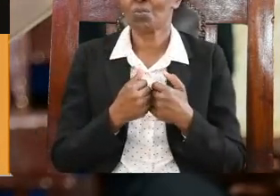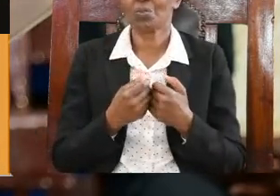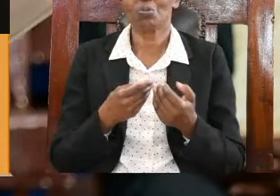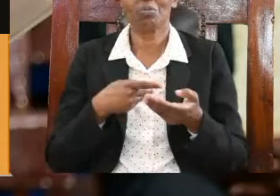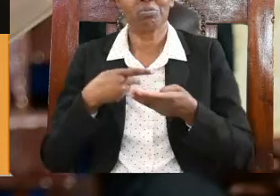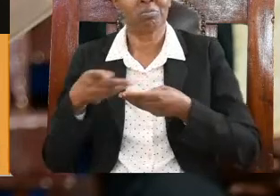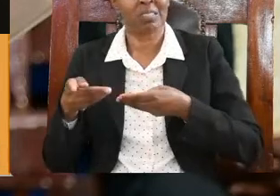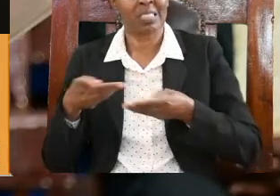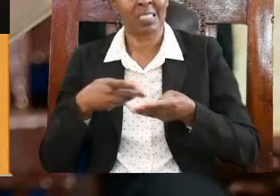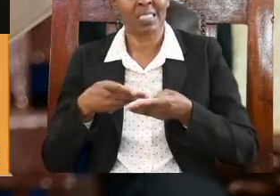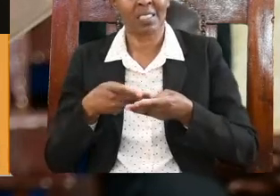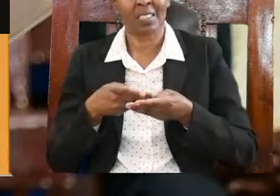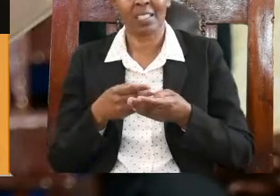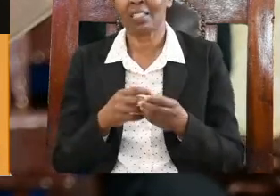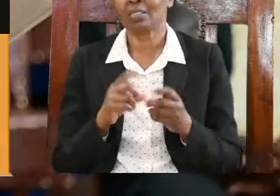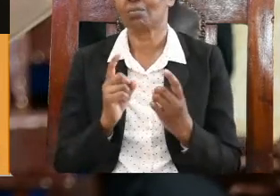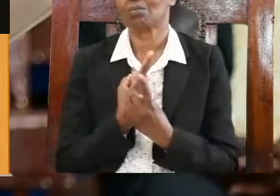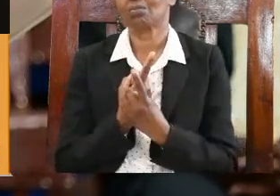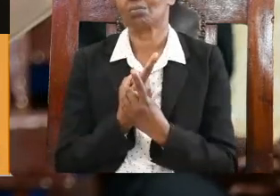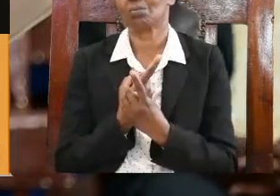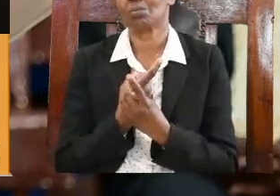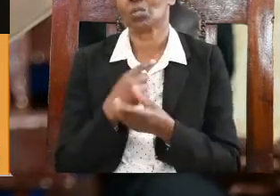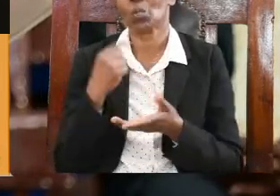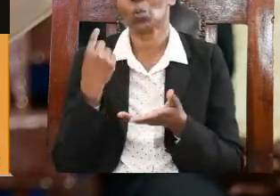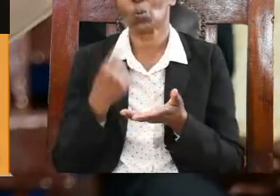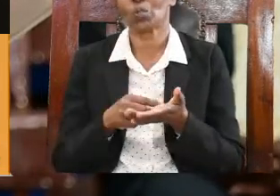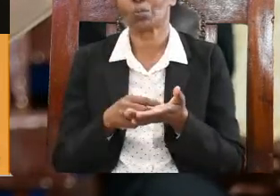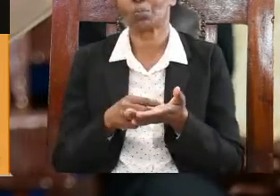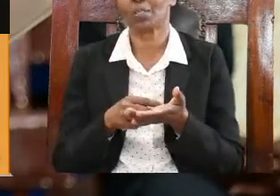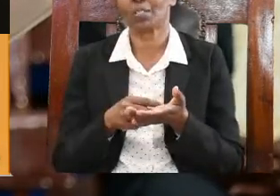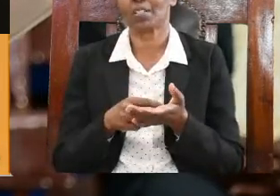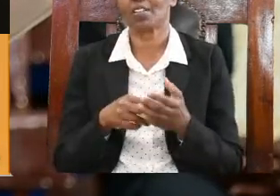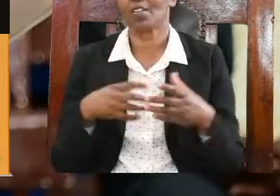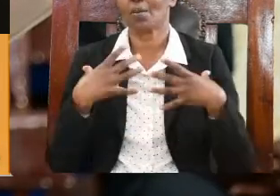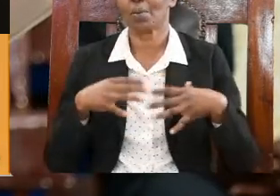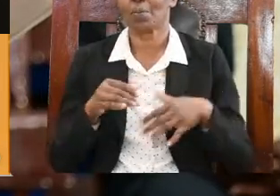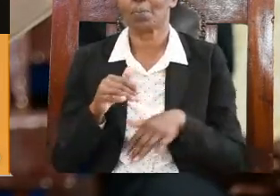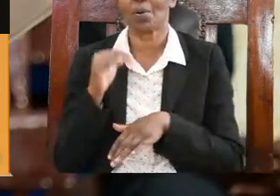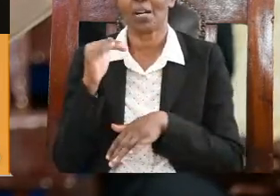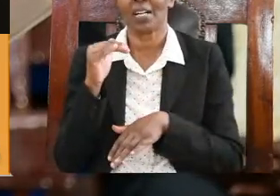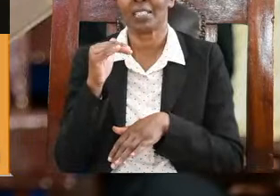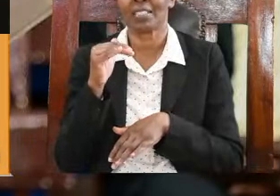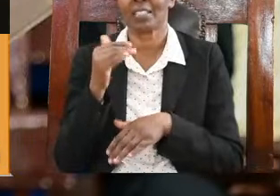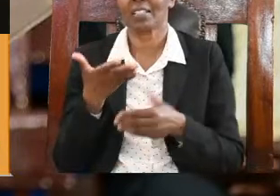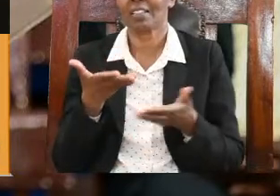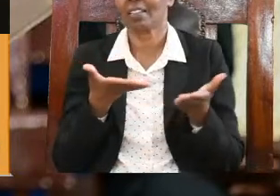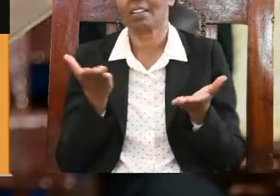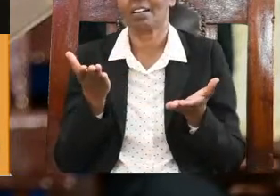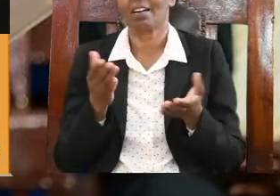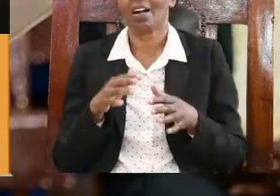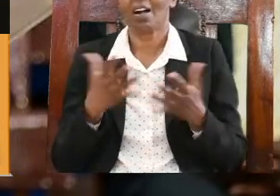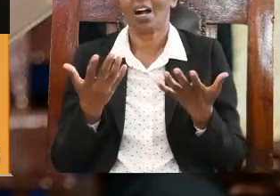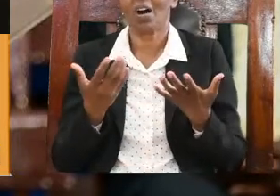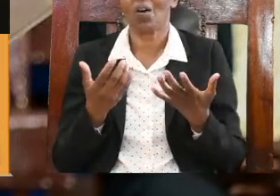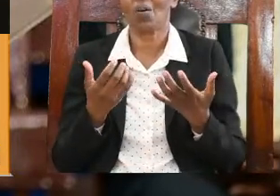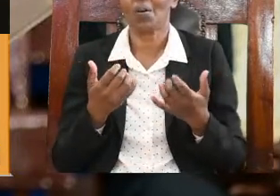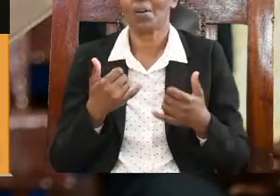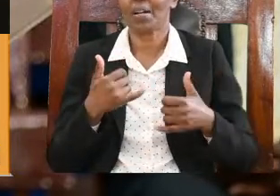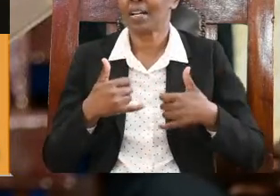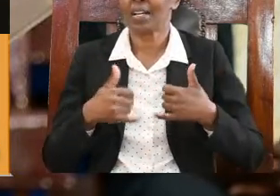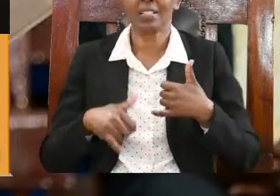sell a different gospel. If people are asked here, and maybe I can do that survey, how many enjoy